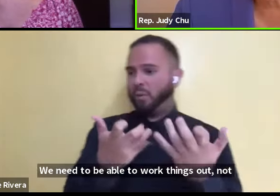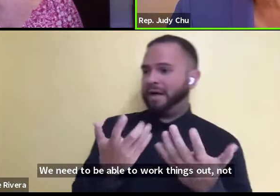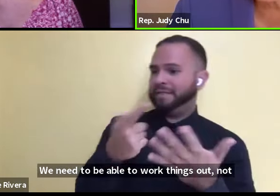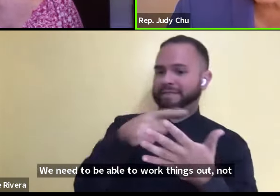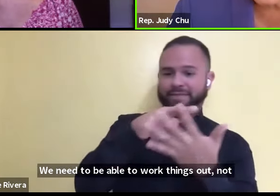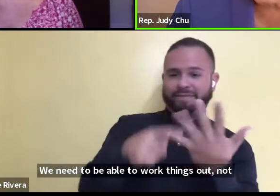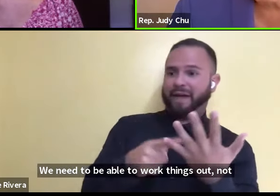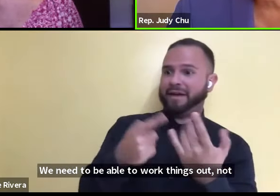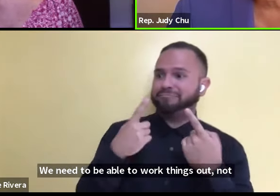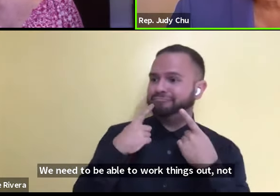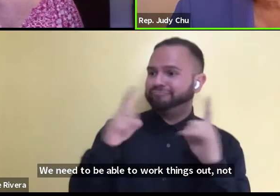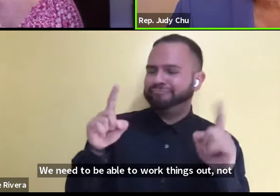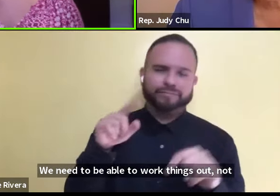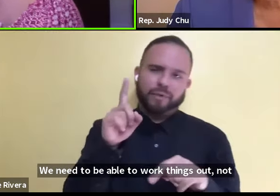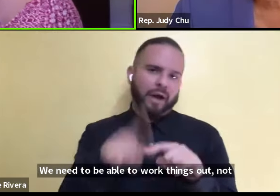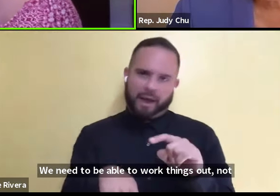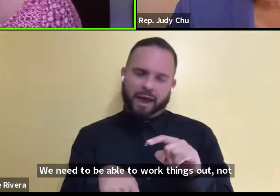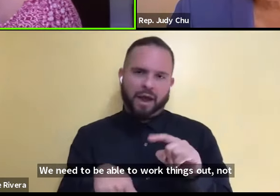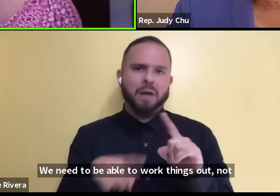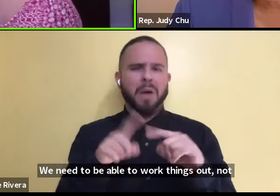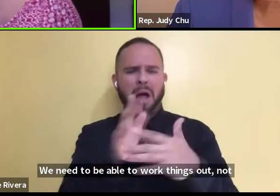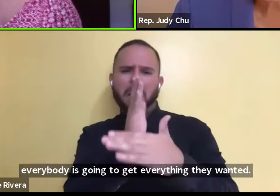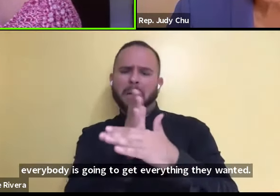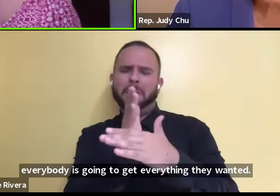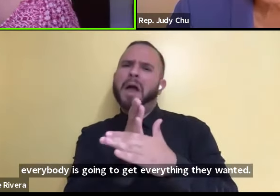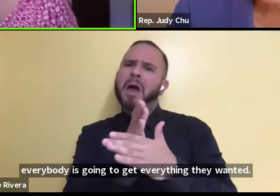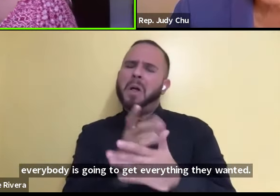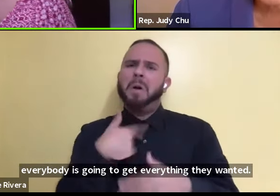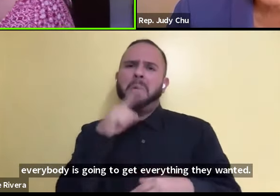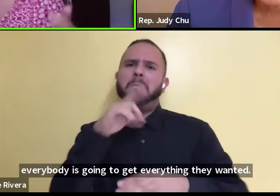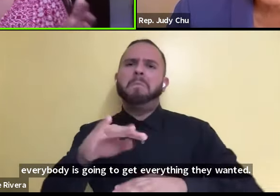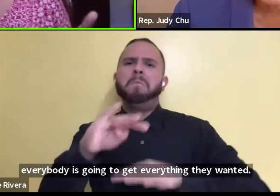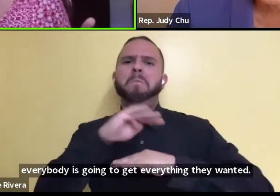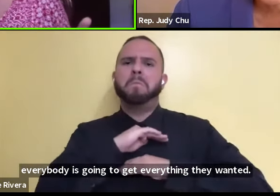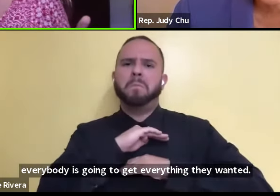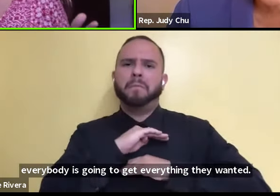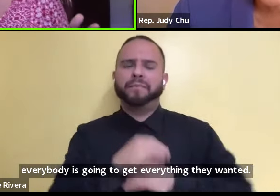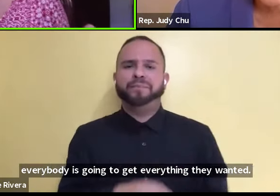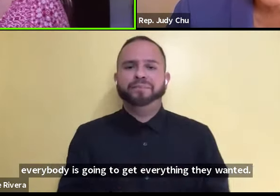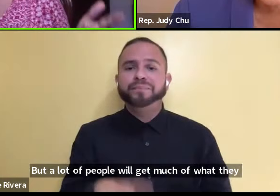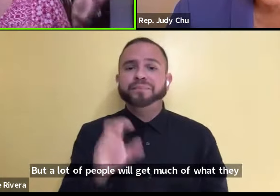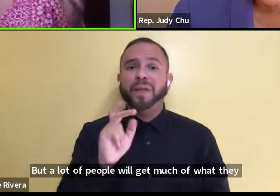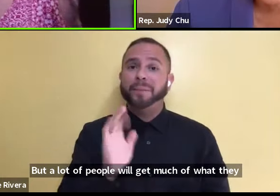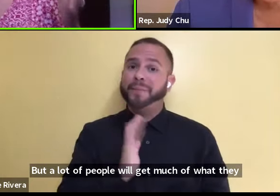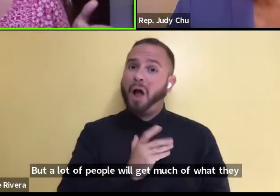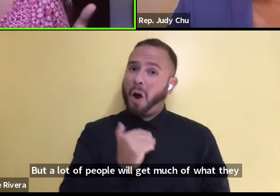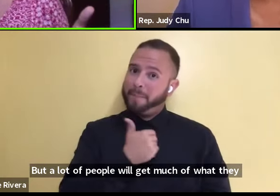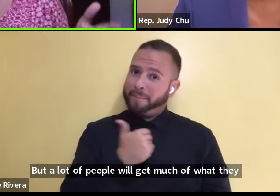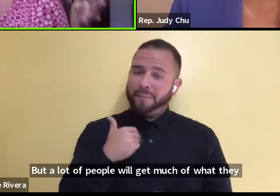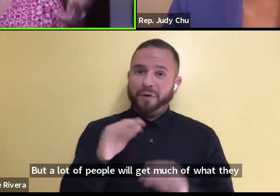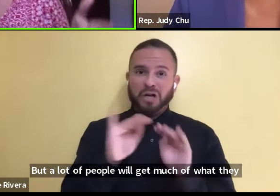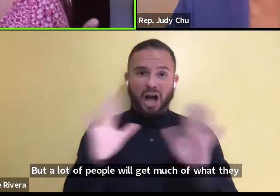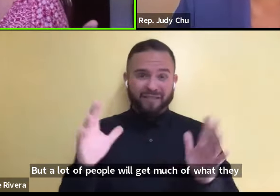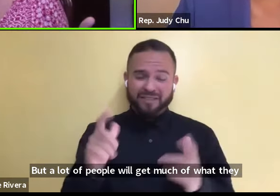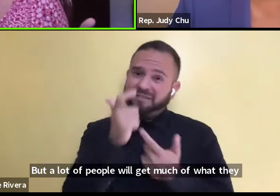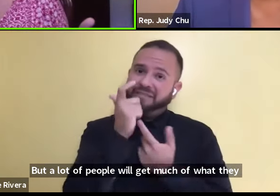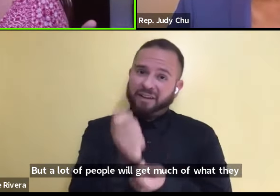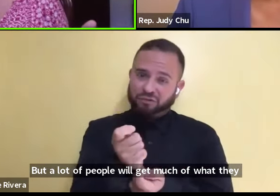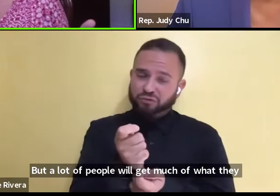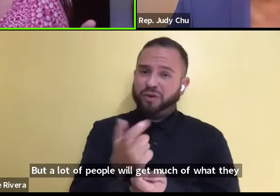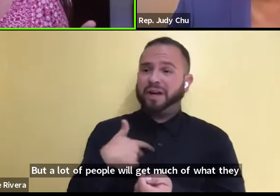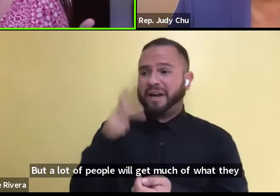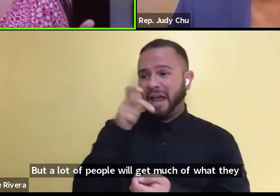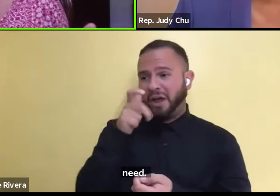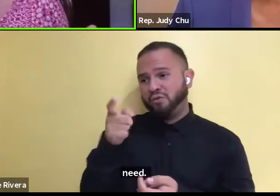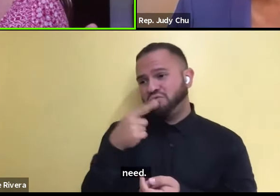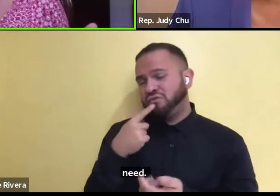get much of what they need. So what would be a way, because this is important, our members are interested. I'm hearing that you want people to come back to the